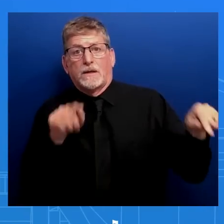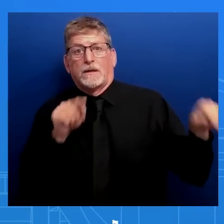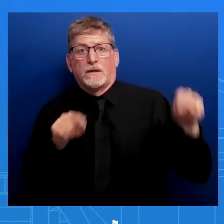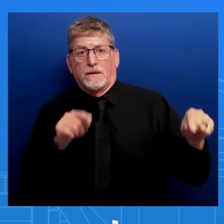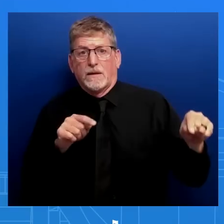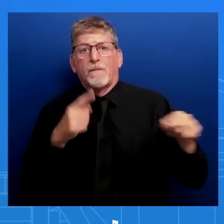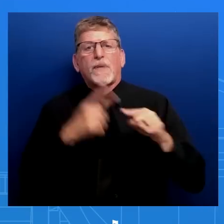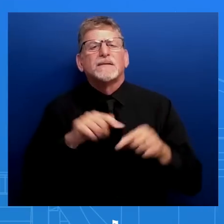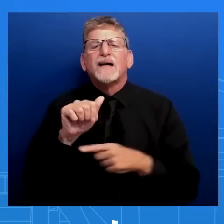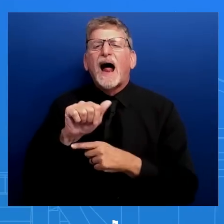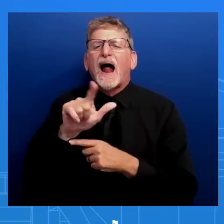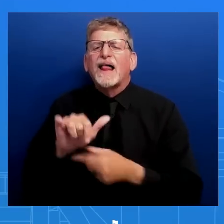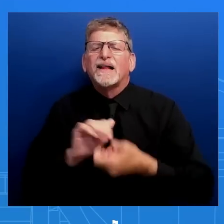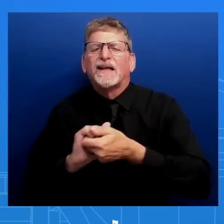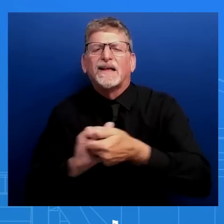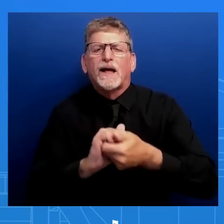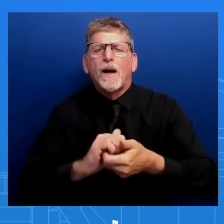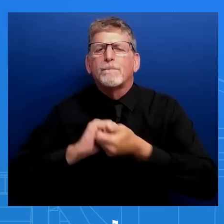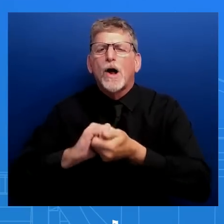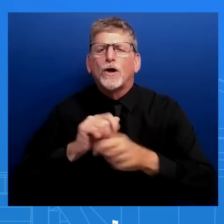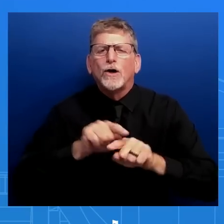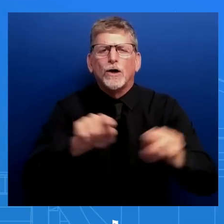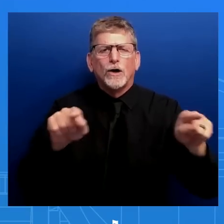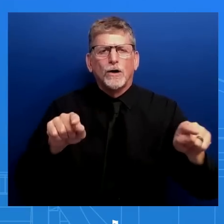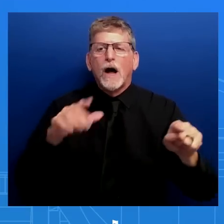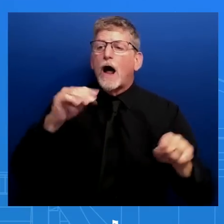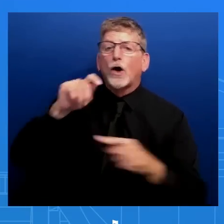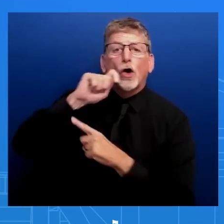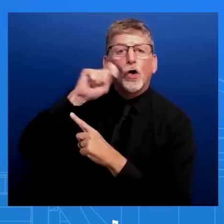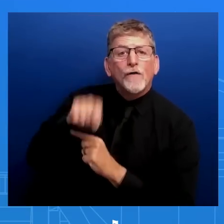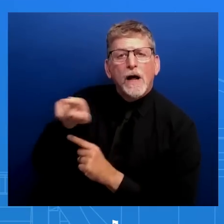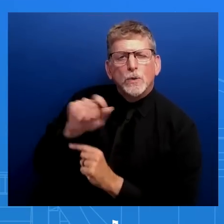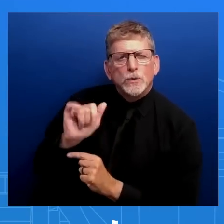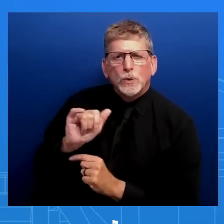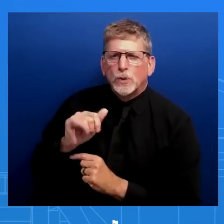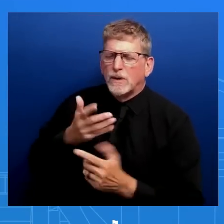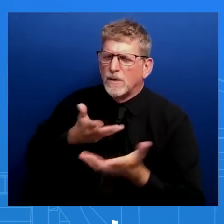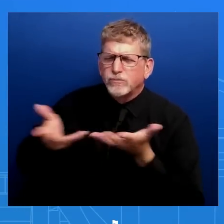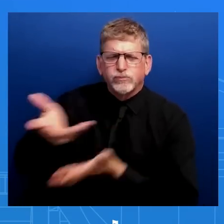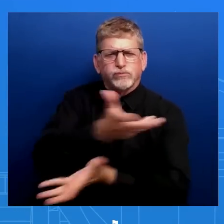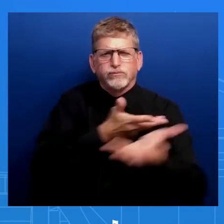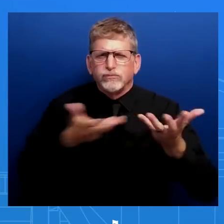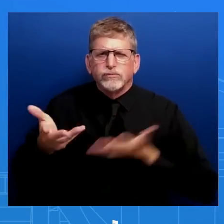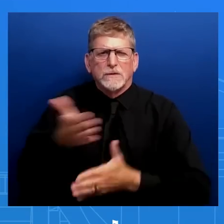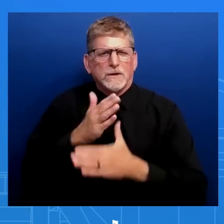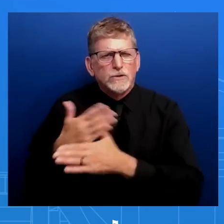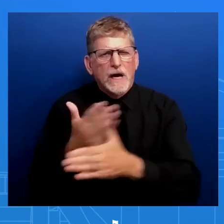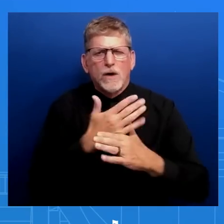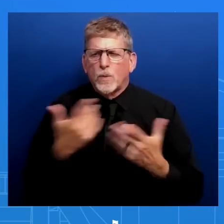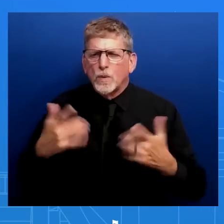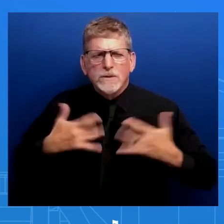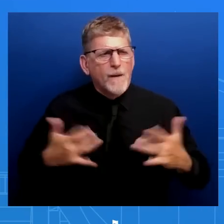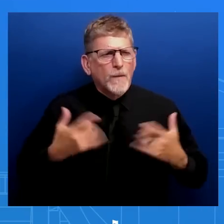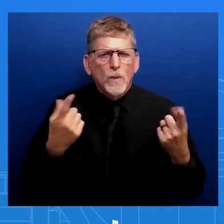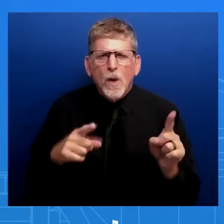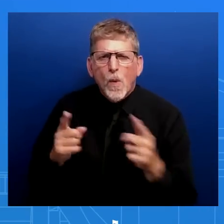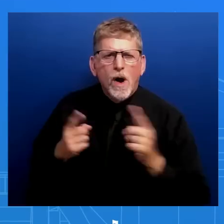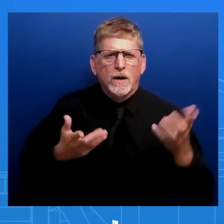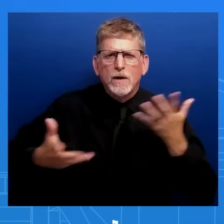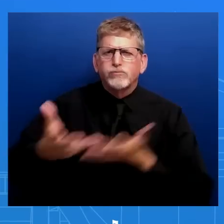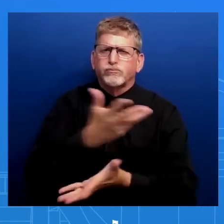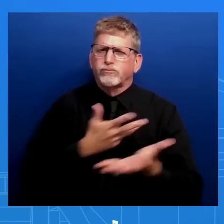Ukraine, that we all shared our perspectives on what was going on, and we all stayed on the same page. We also made